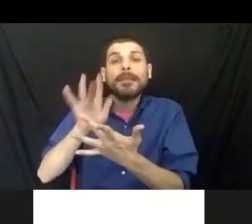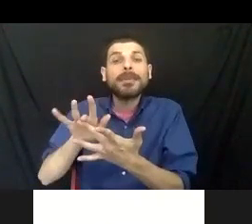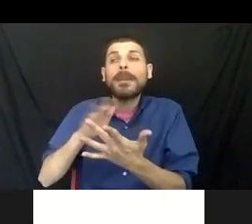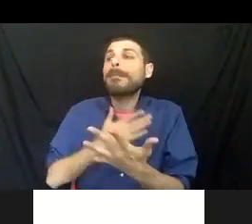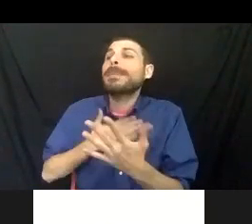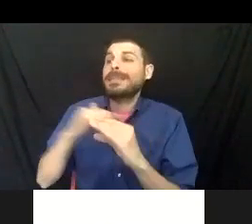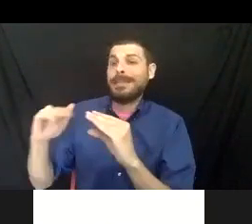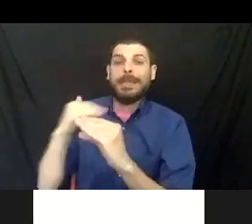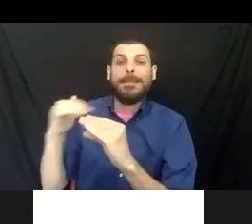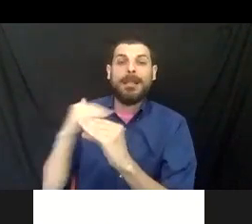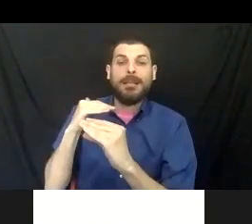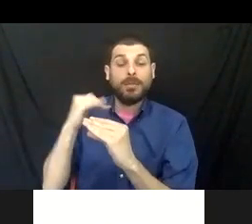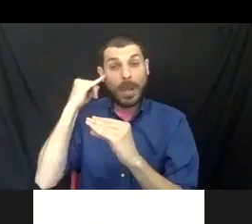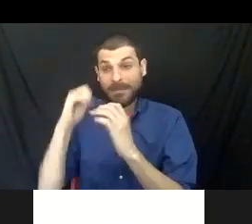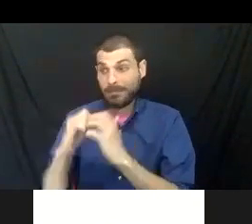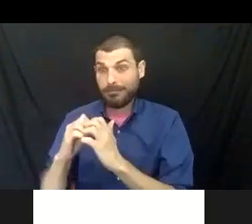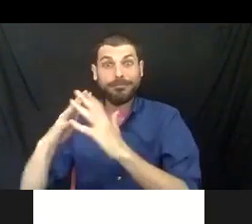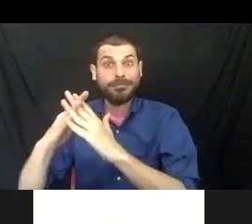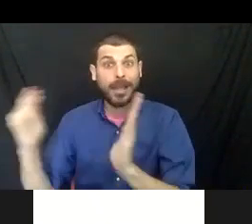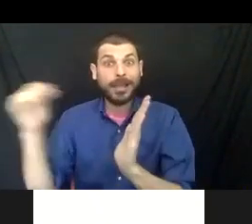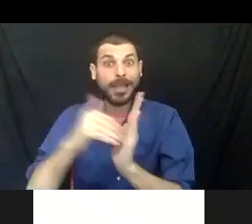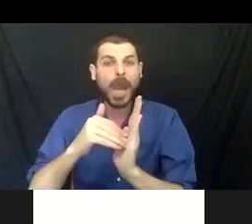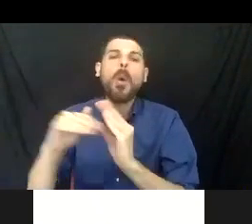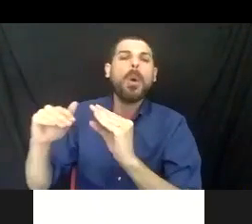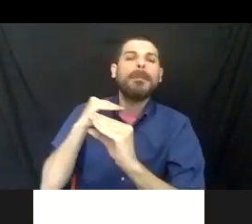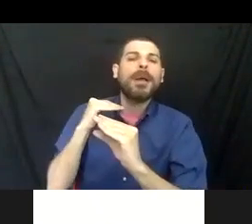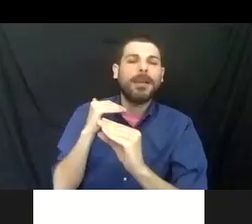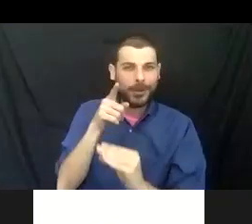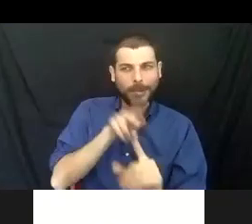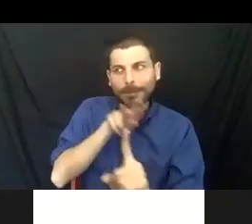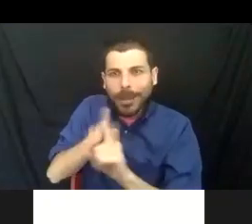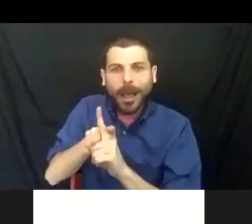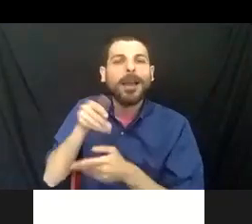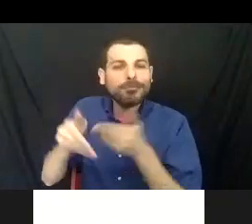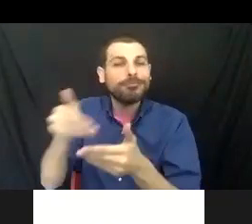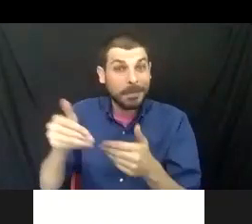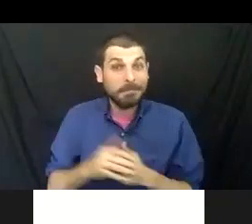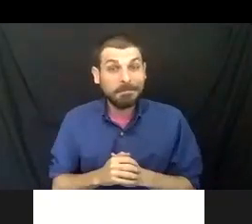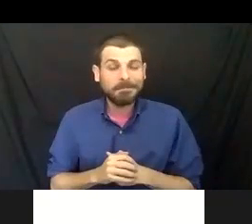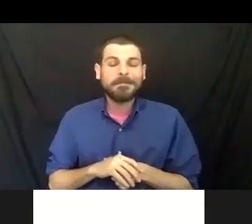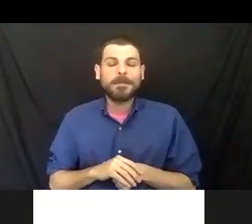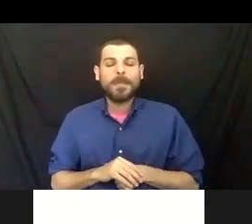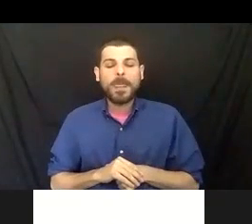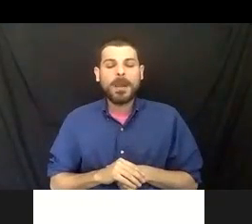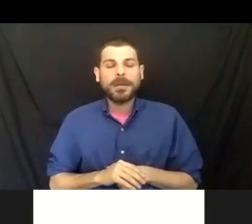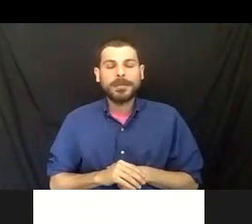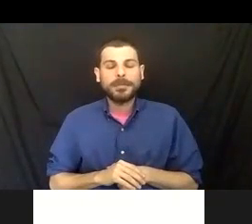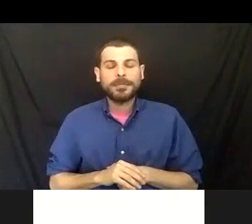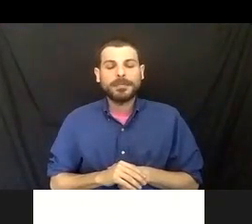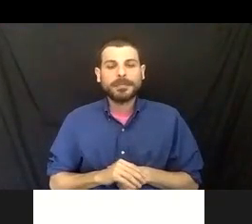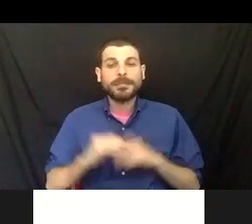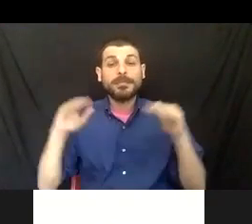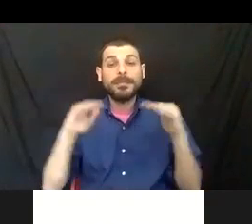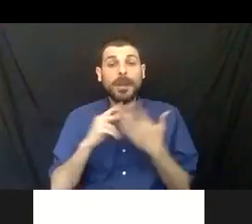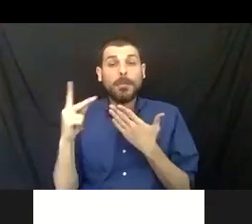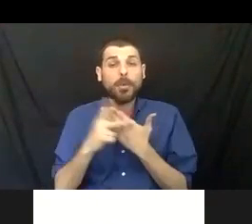you can get an email telling you that it's back online. So that's one thing. Another helpful program we have here in